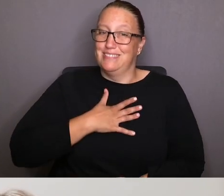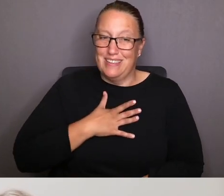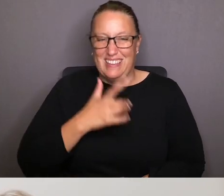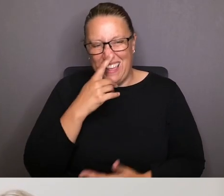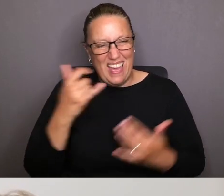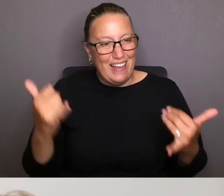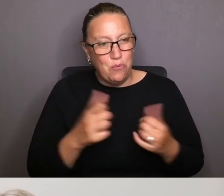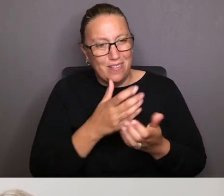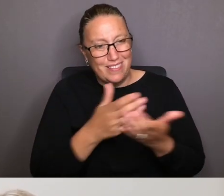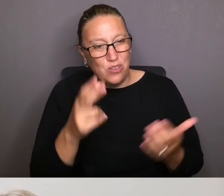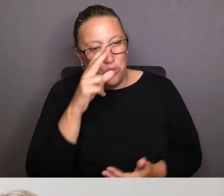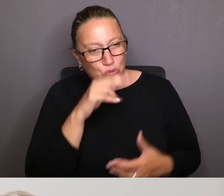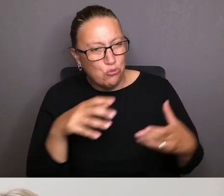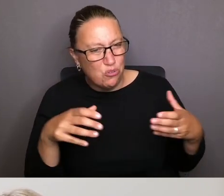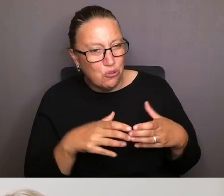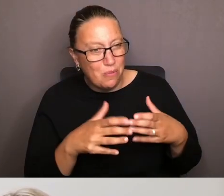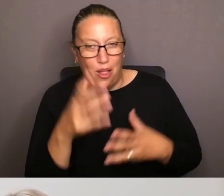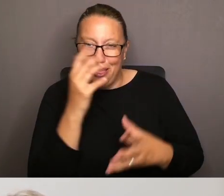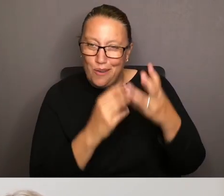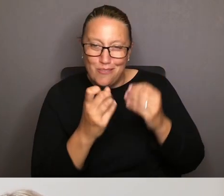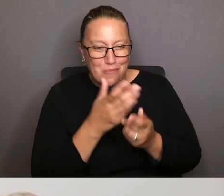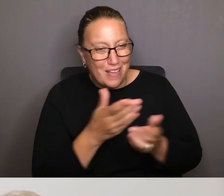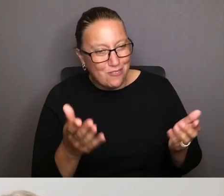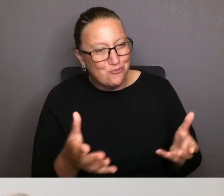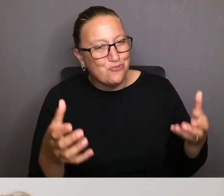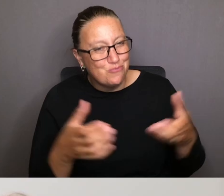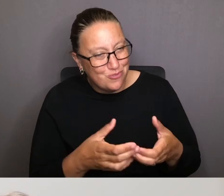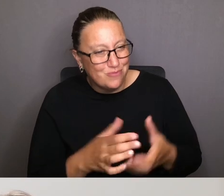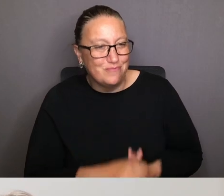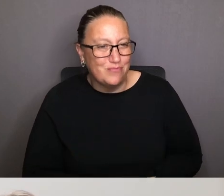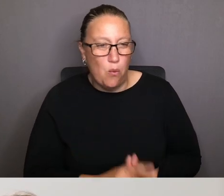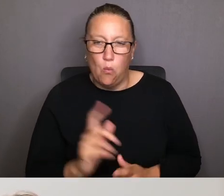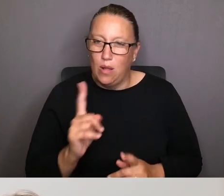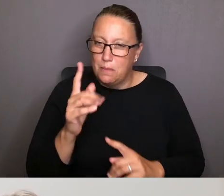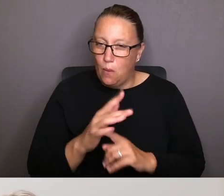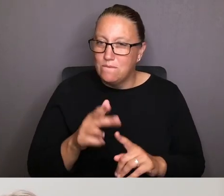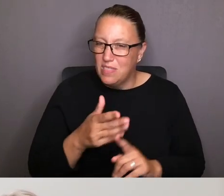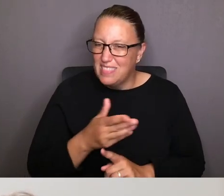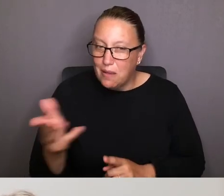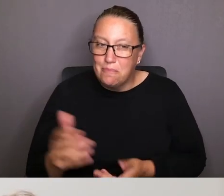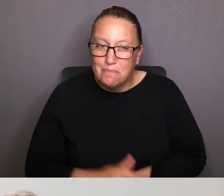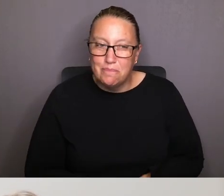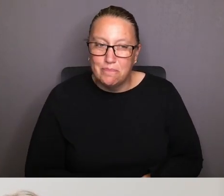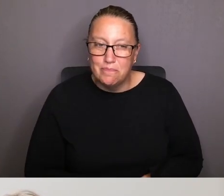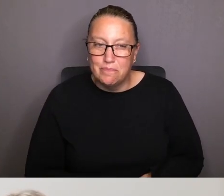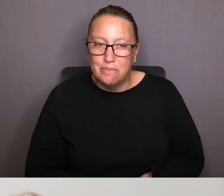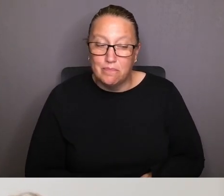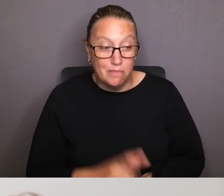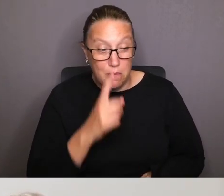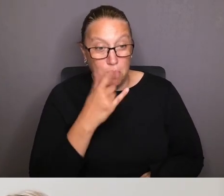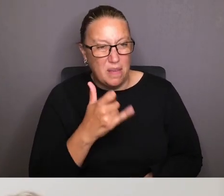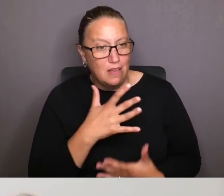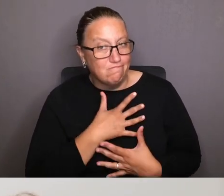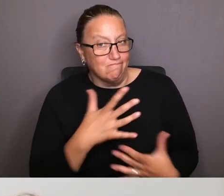was a real privilege to hang out with the youth group and learn from the